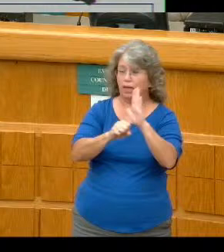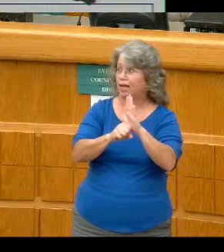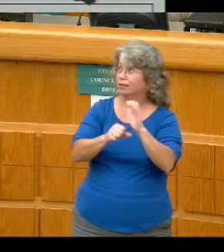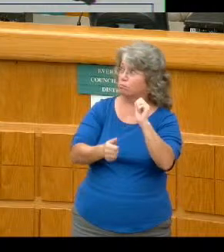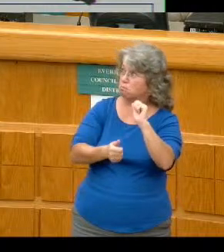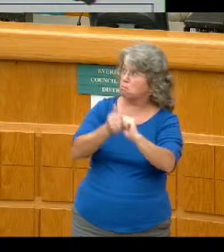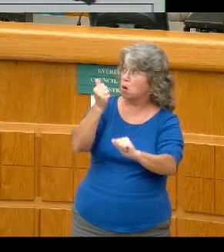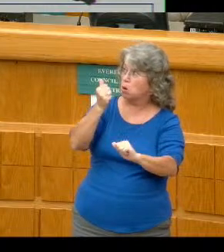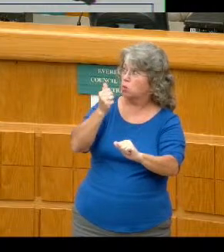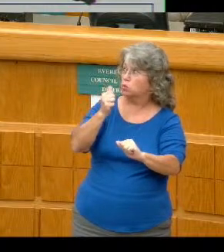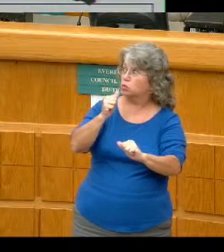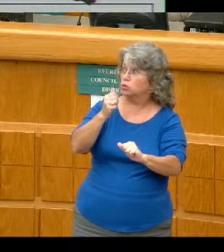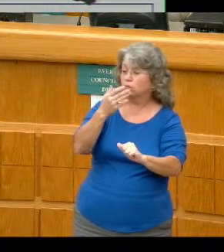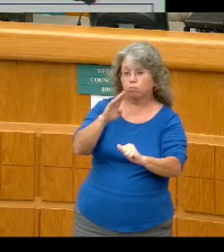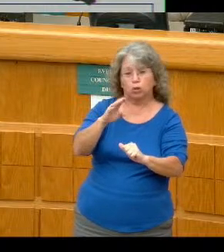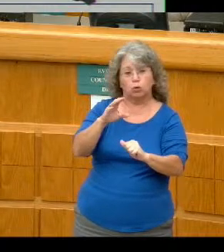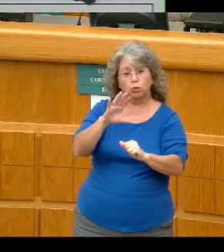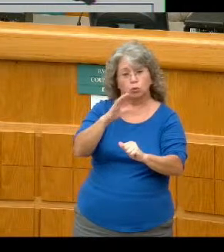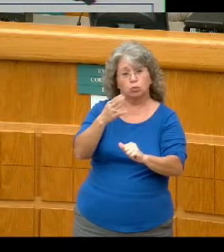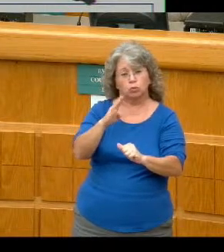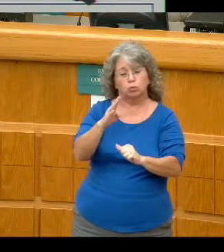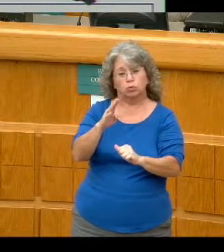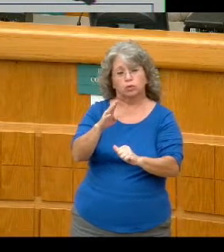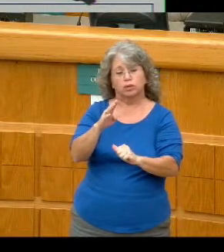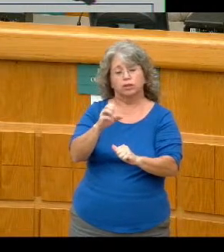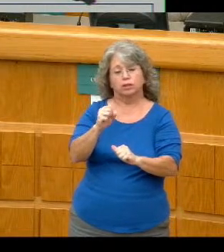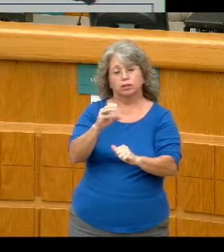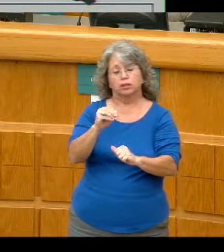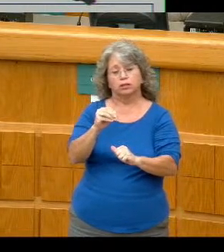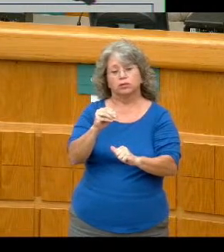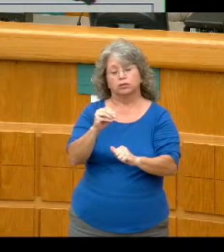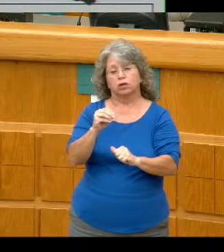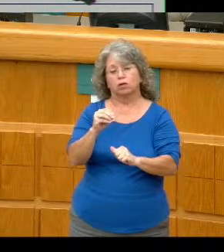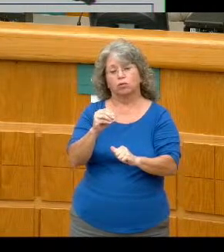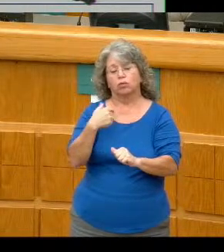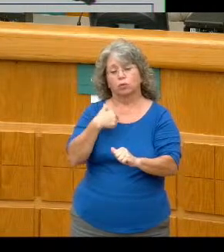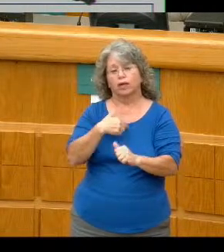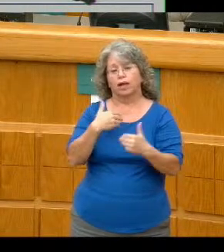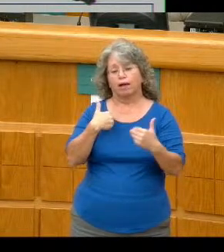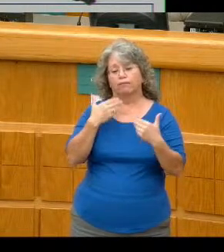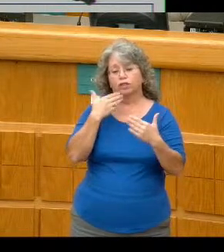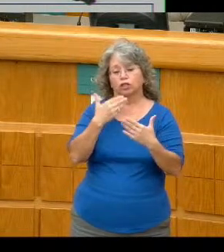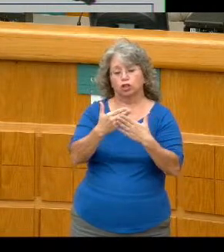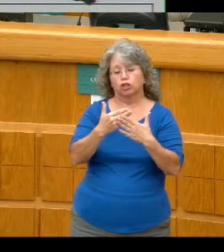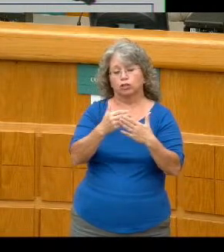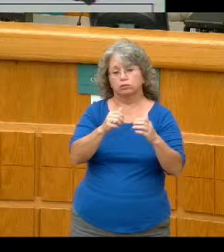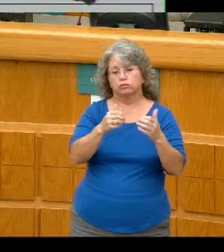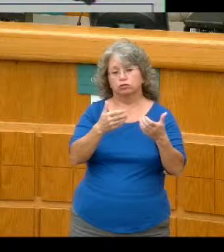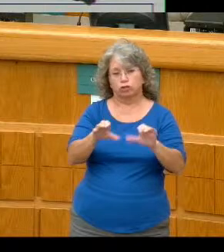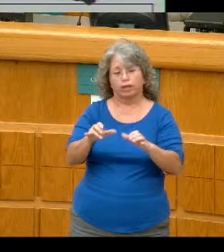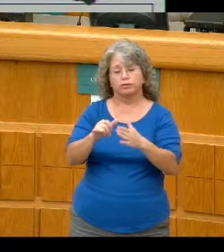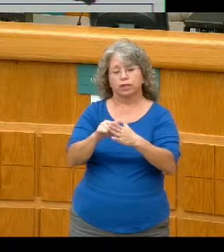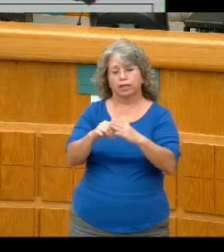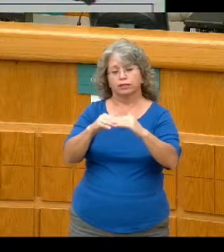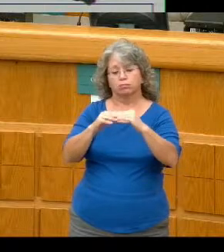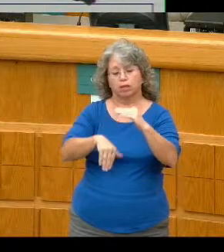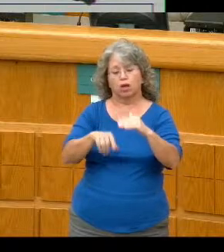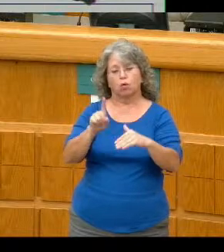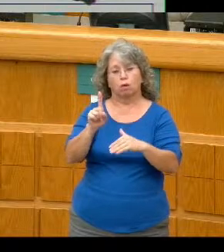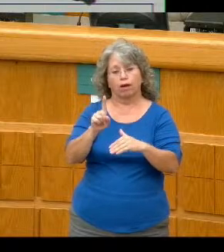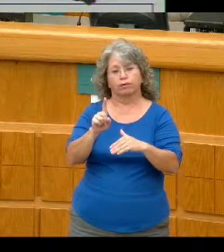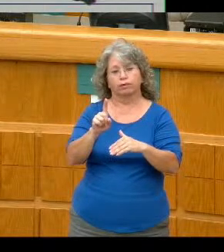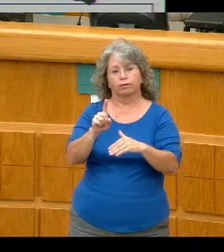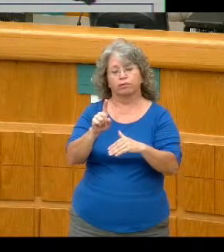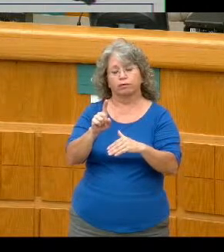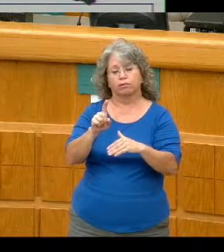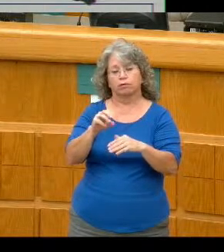this light blue color, so there's about a 60 to 80% chance that the transmission rate is below 1 here in the coastal bend right now. And there's a couple